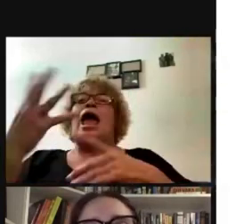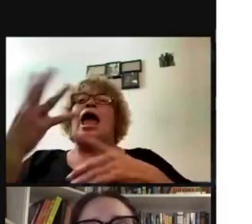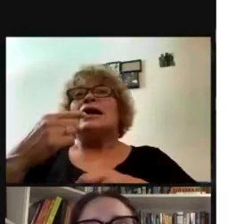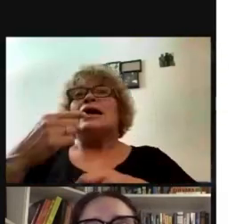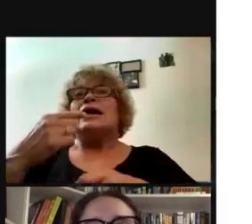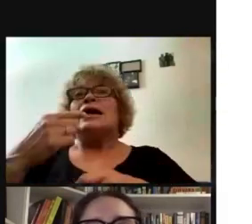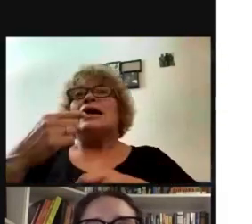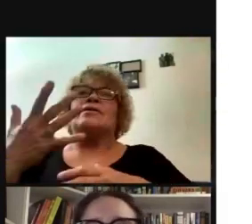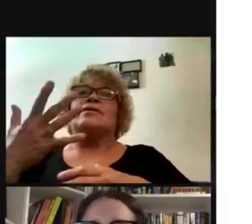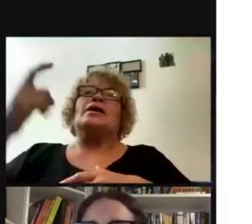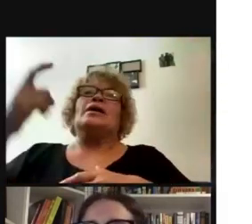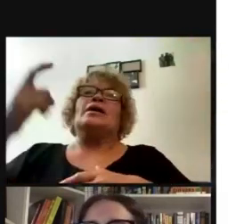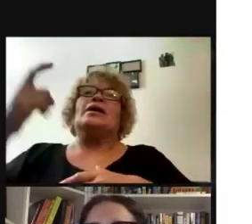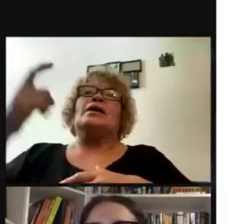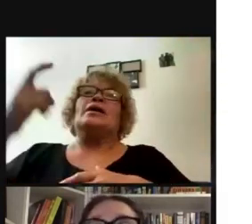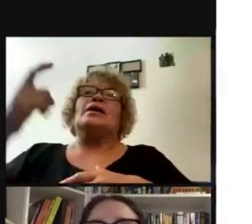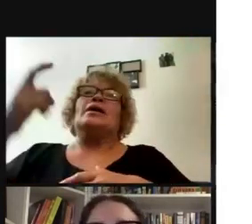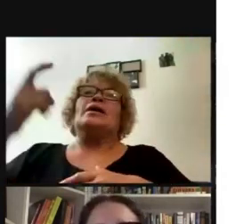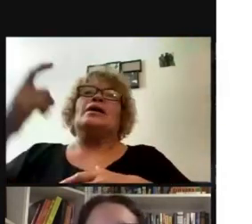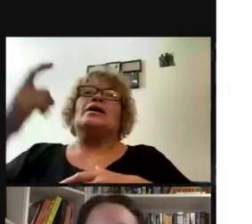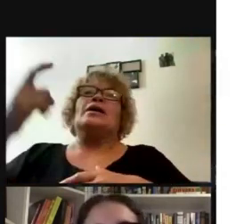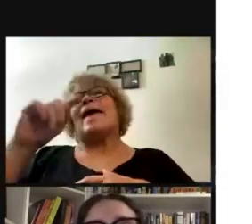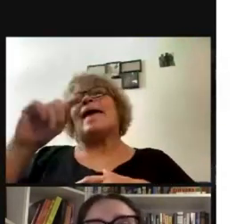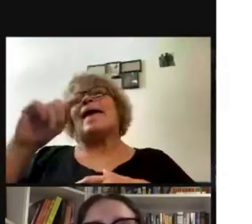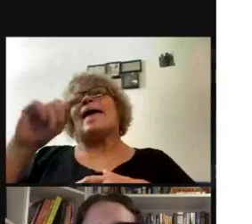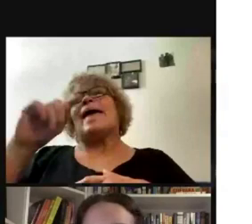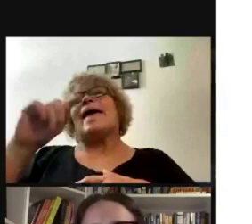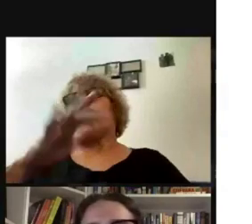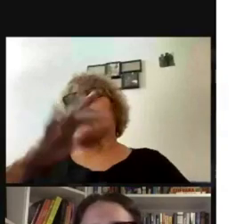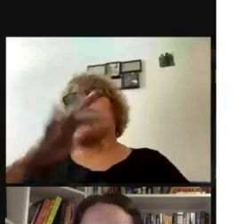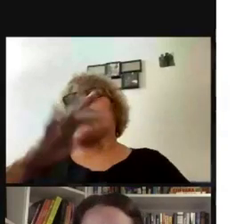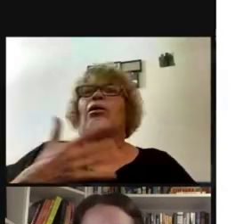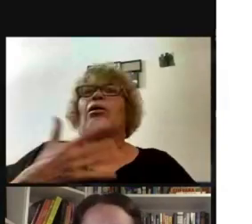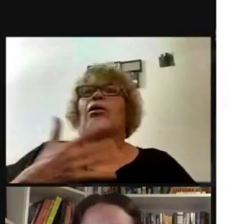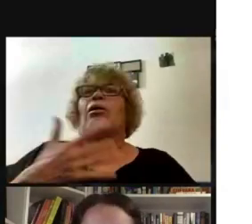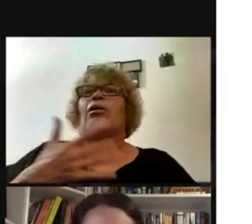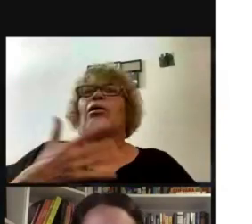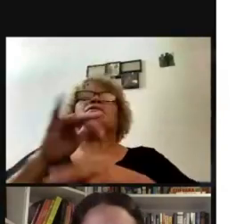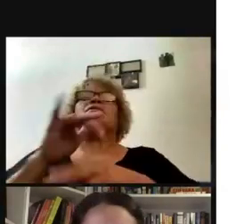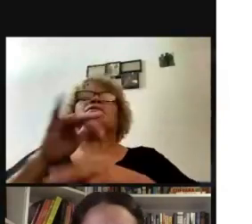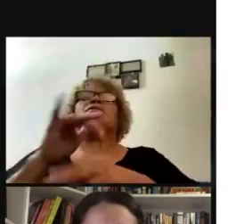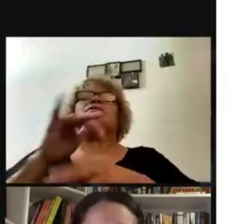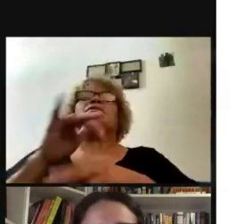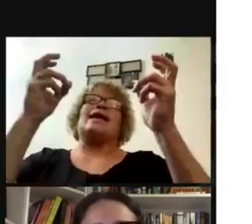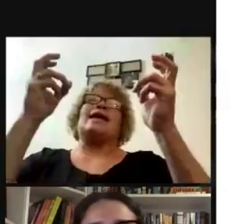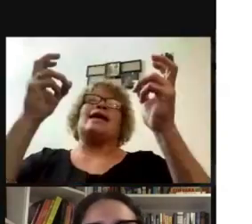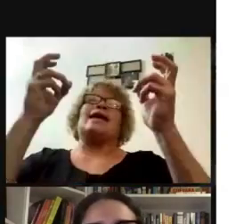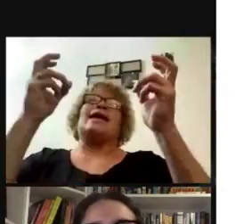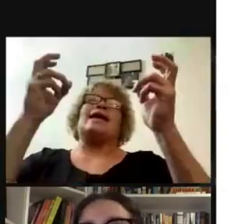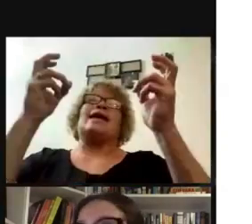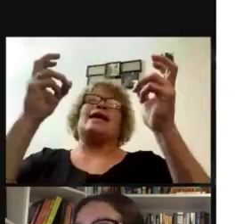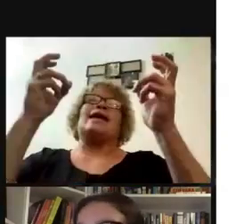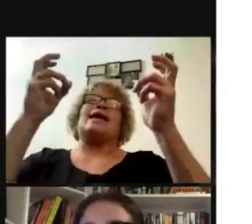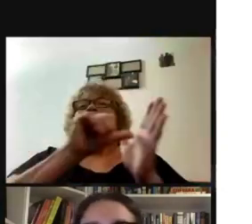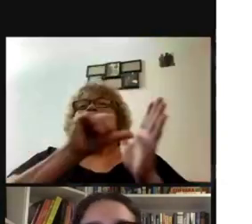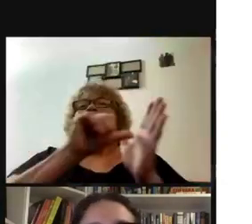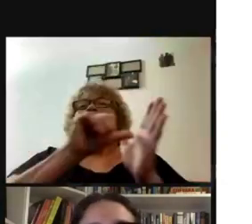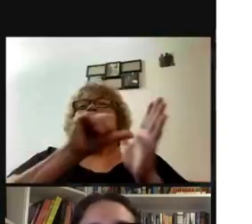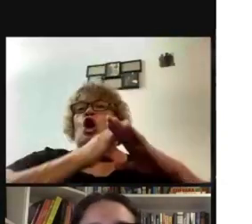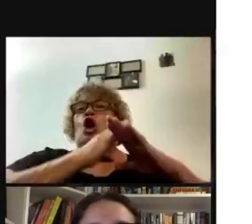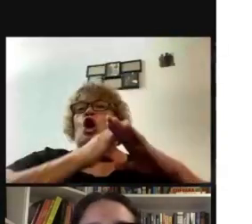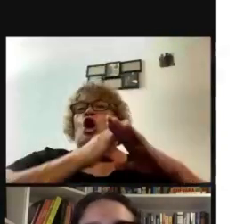criminal tendencies. And that was a phrase that was used over and over in their sterilization requests. So in